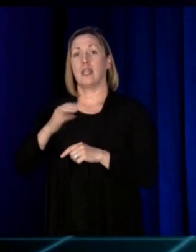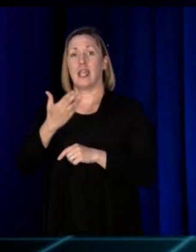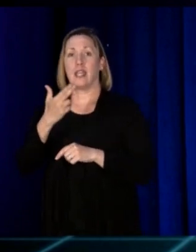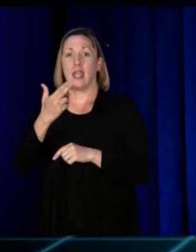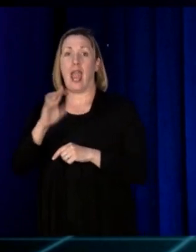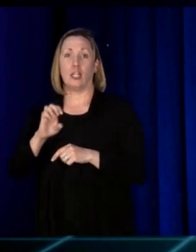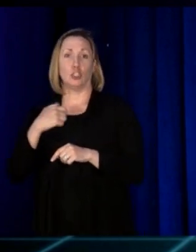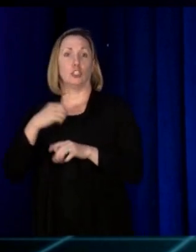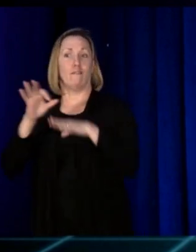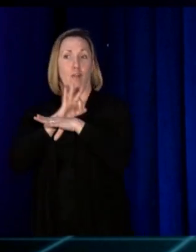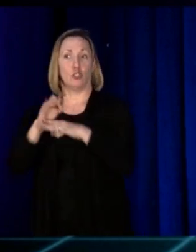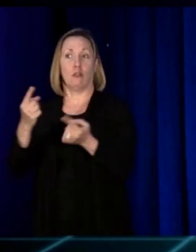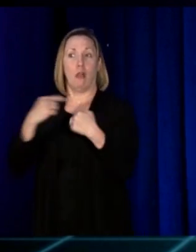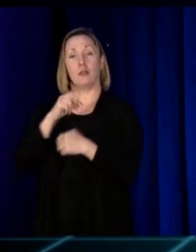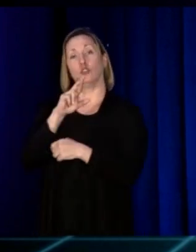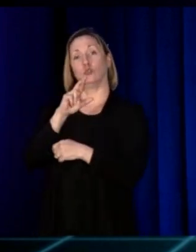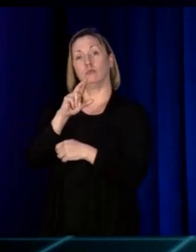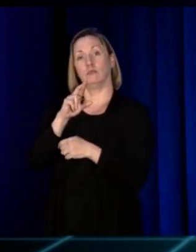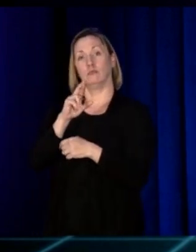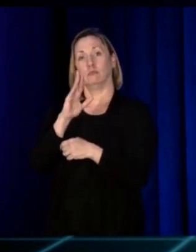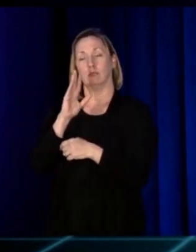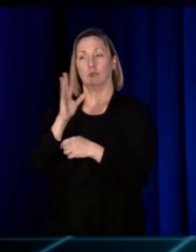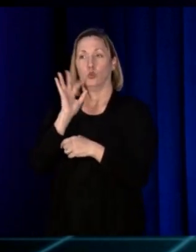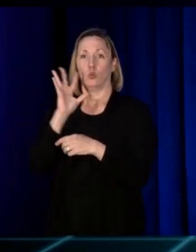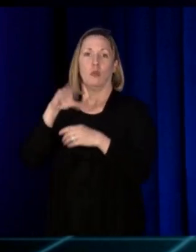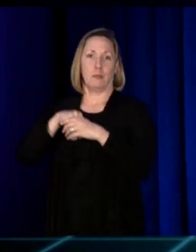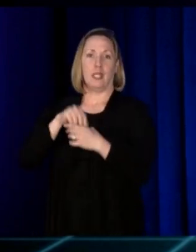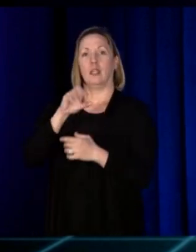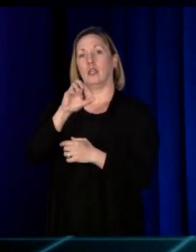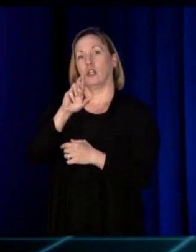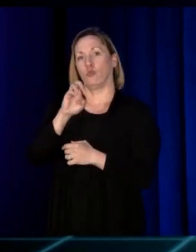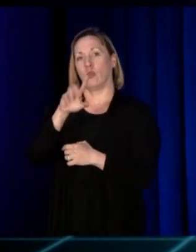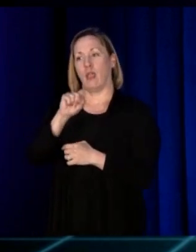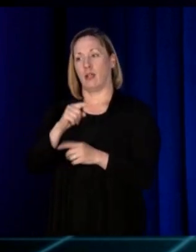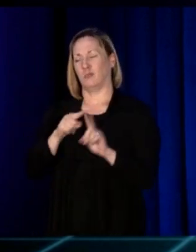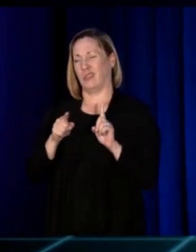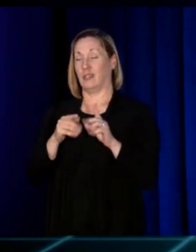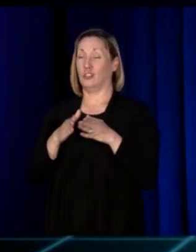way that we would do this, let me show you, but the general idea is